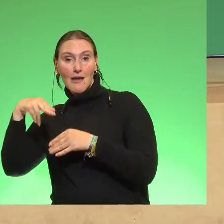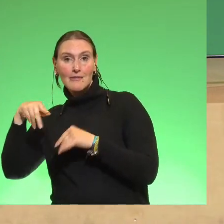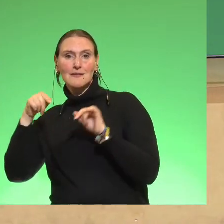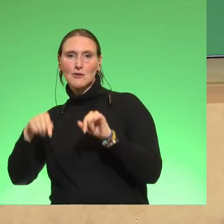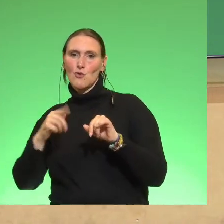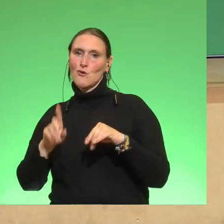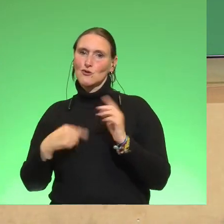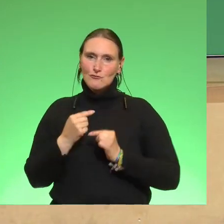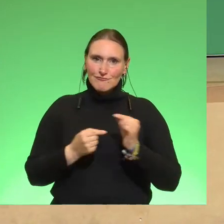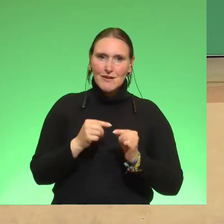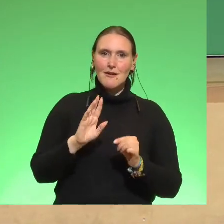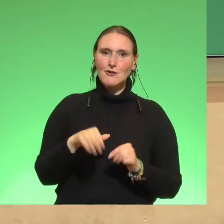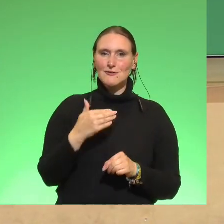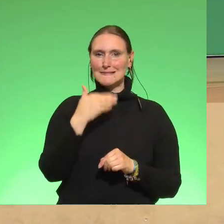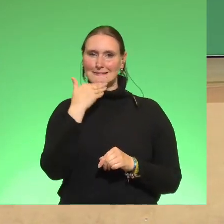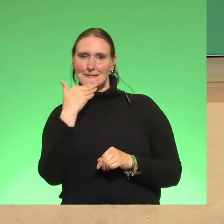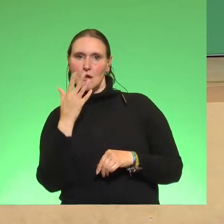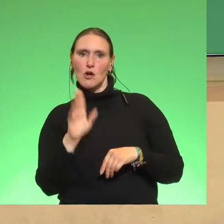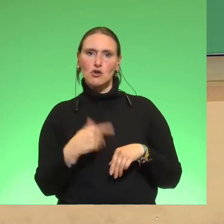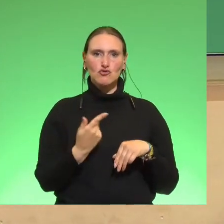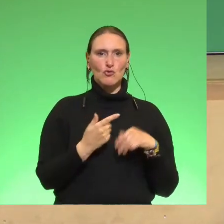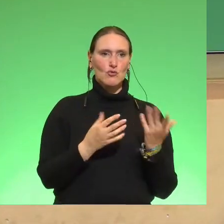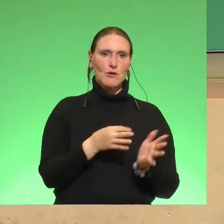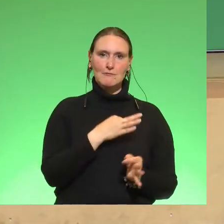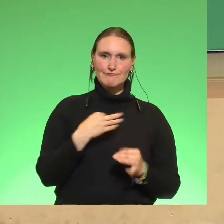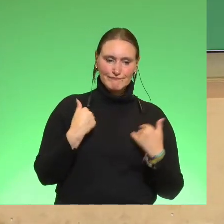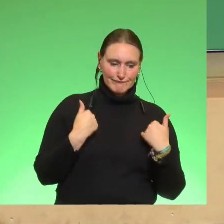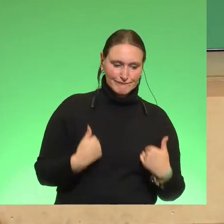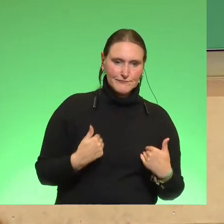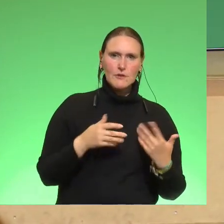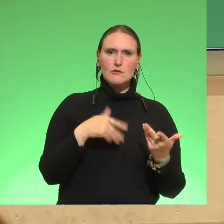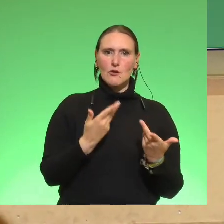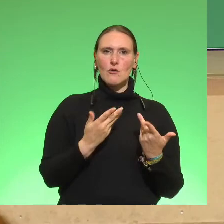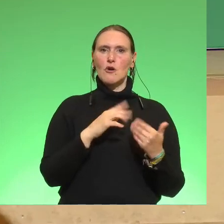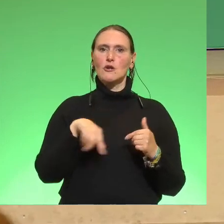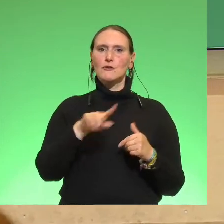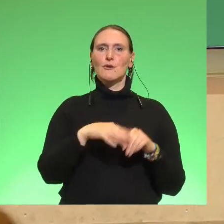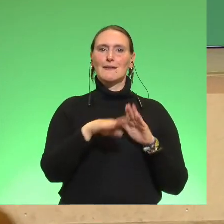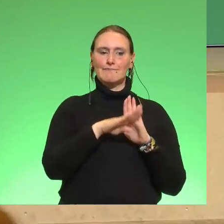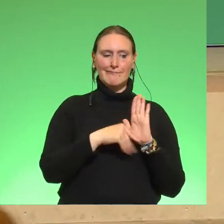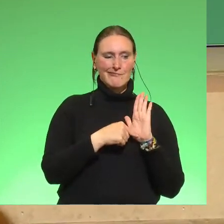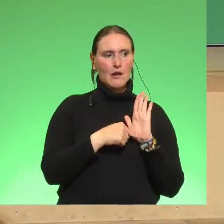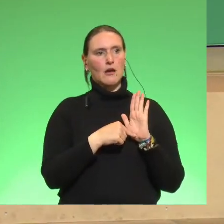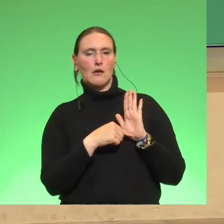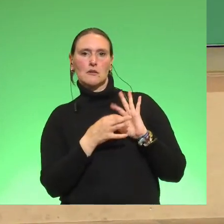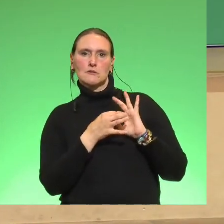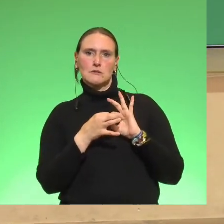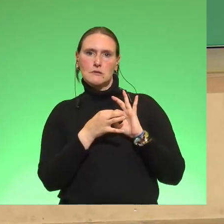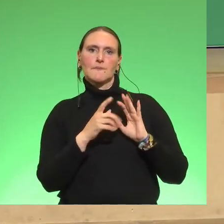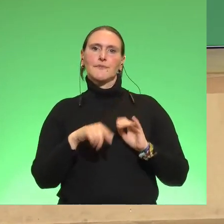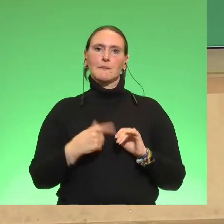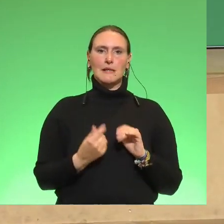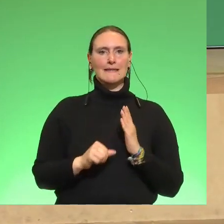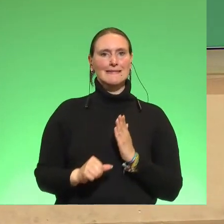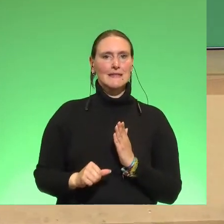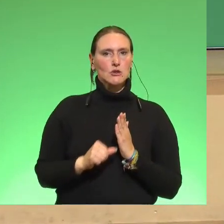than a banal affair of private preferences in relation to the norm and under technological